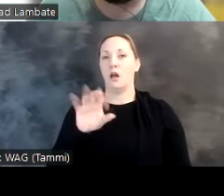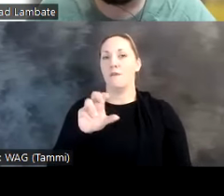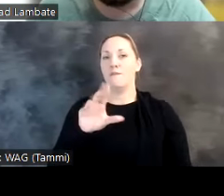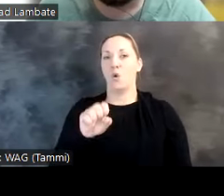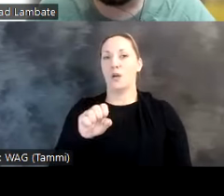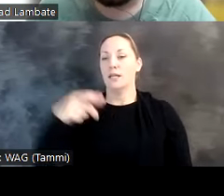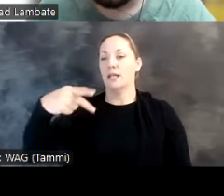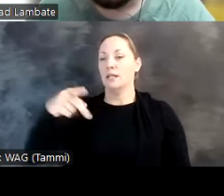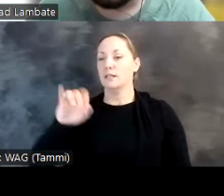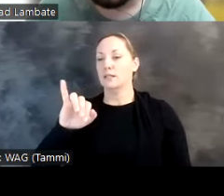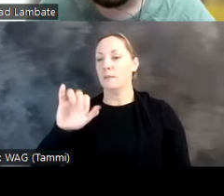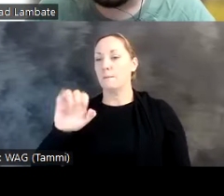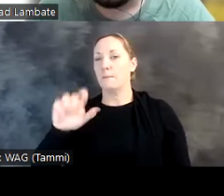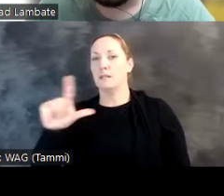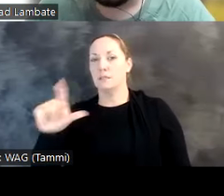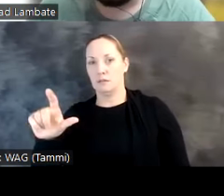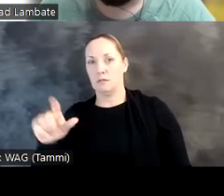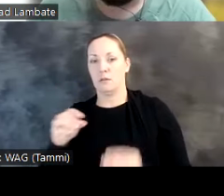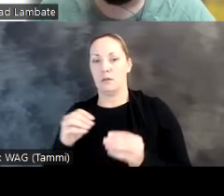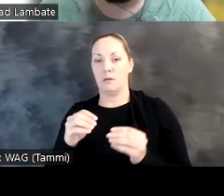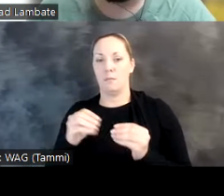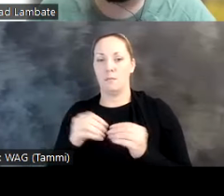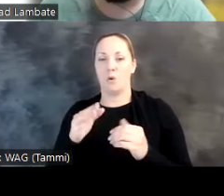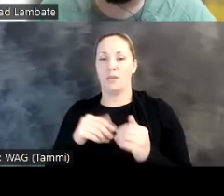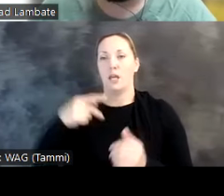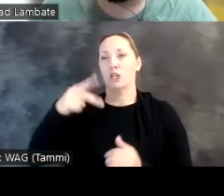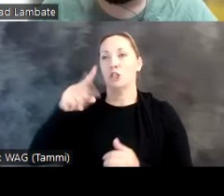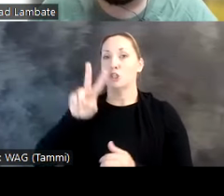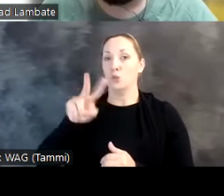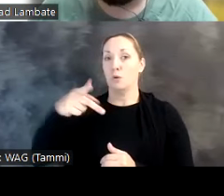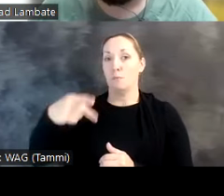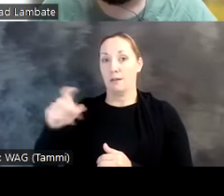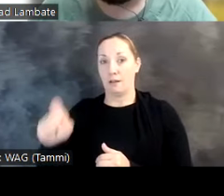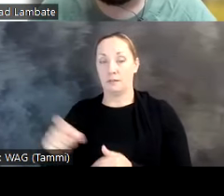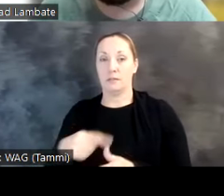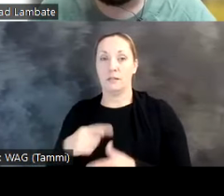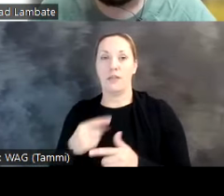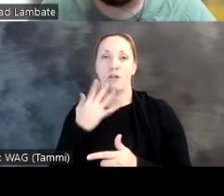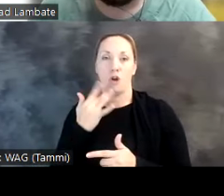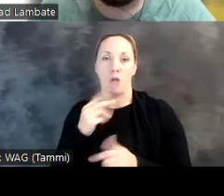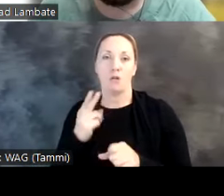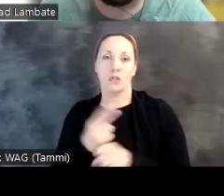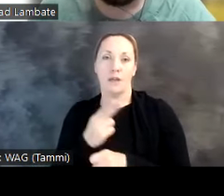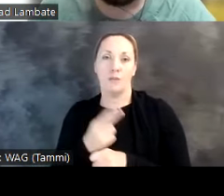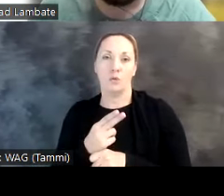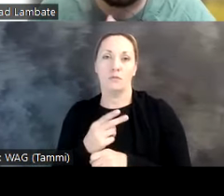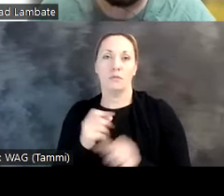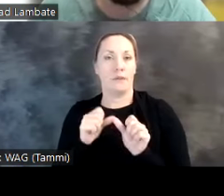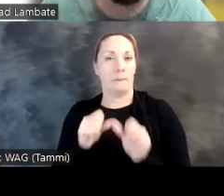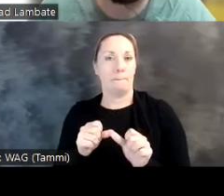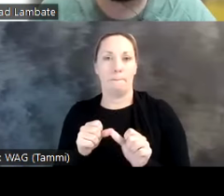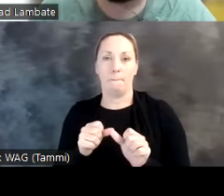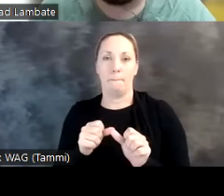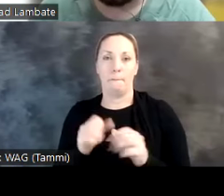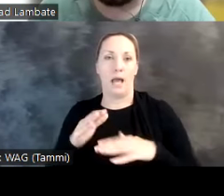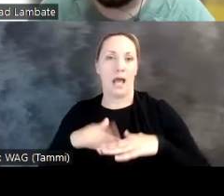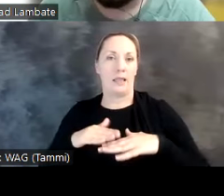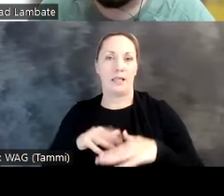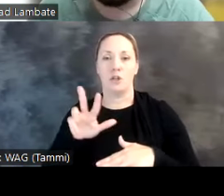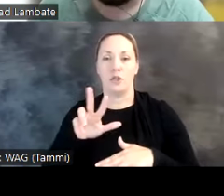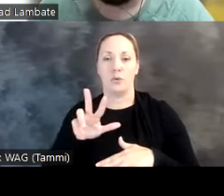pixels more than 2 px at least, and also the colors that I've used I've kept at least